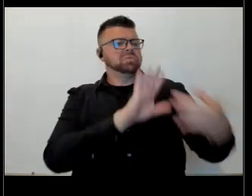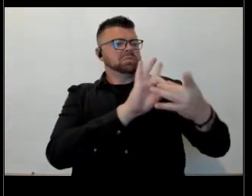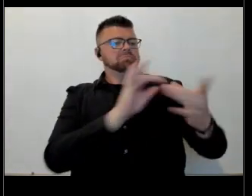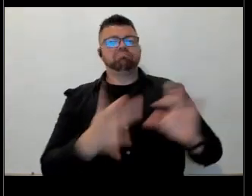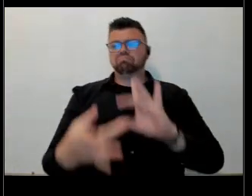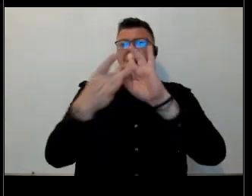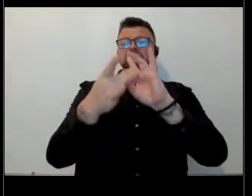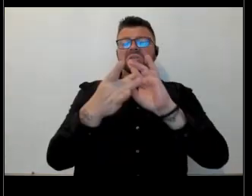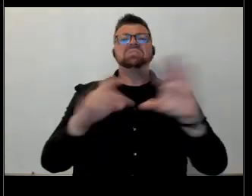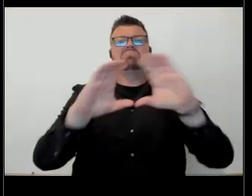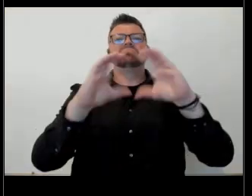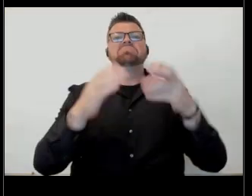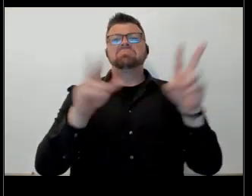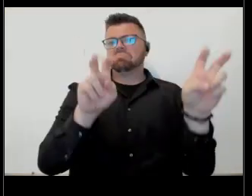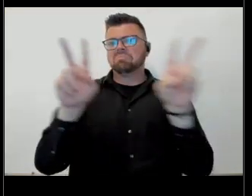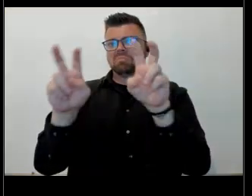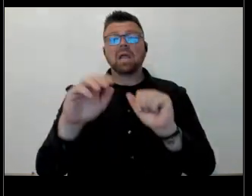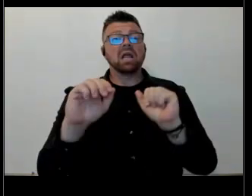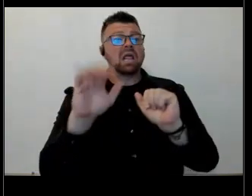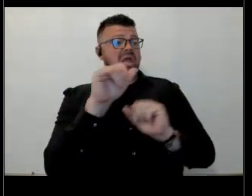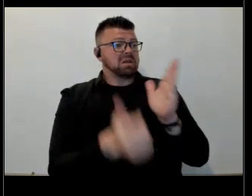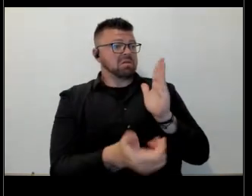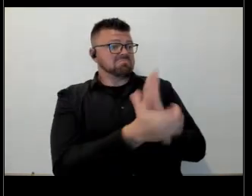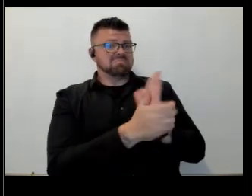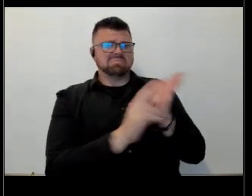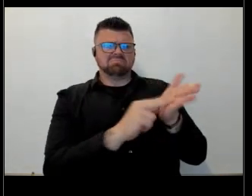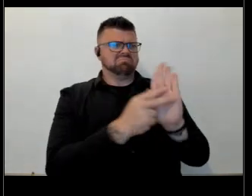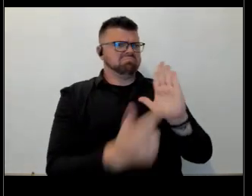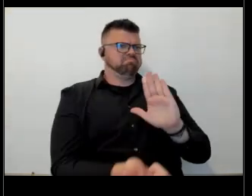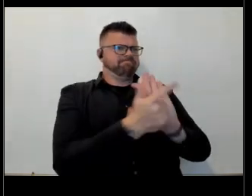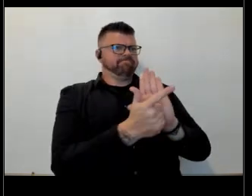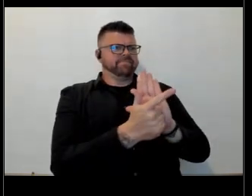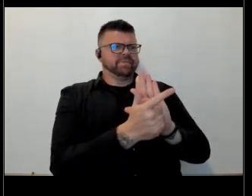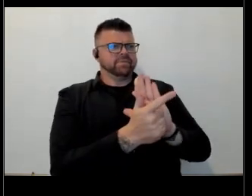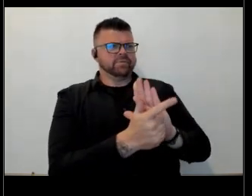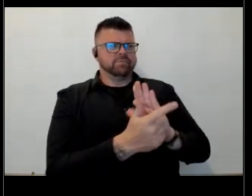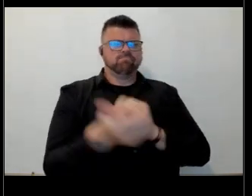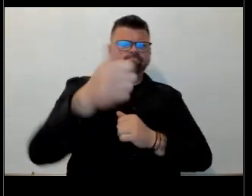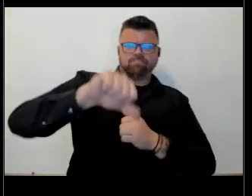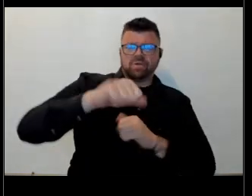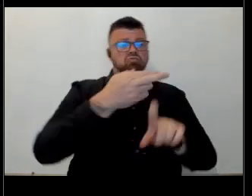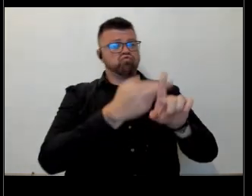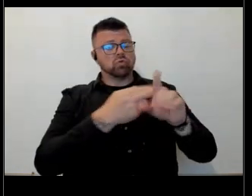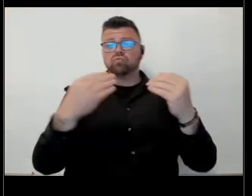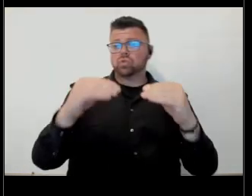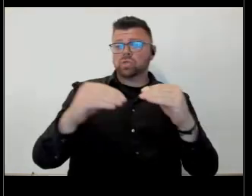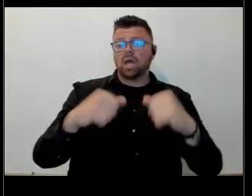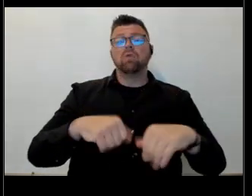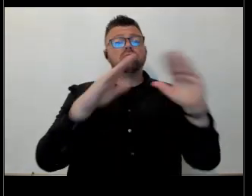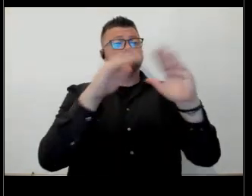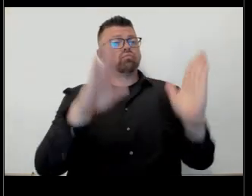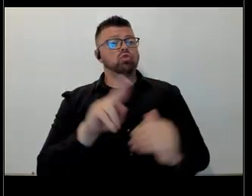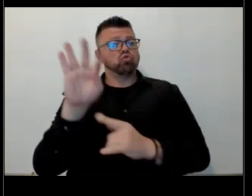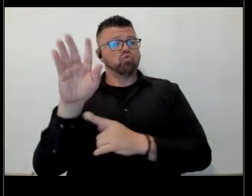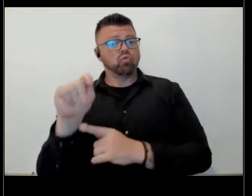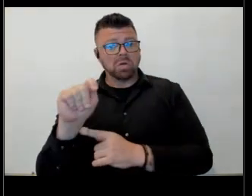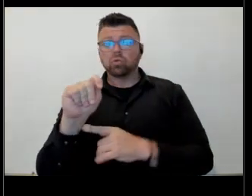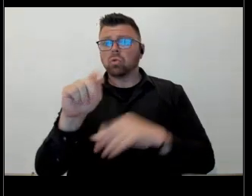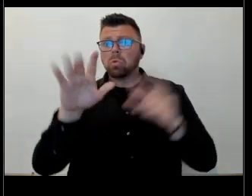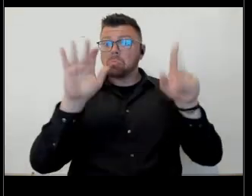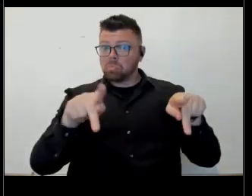This amendment made it illegal to deny the rental or sale of a dwelling unit to a person because that